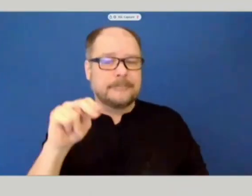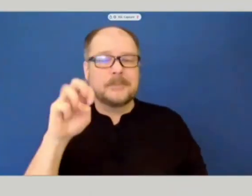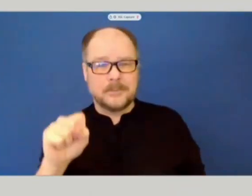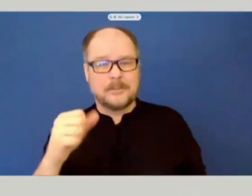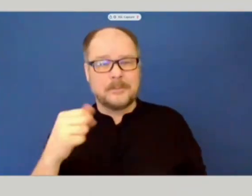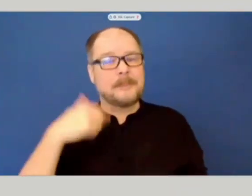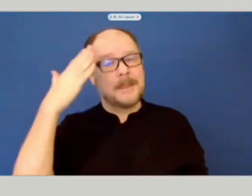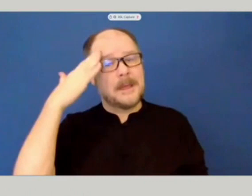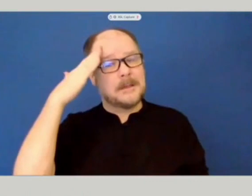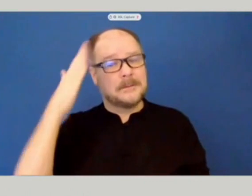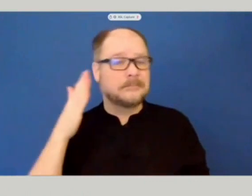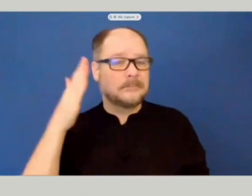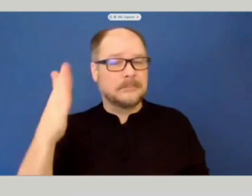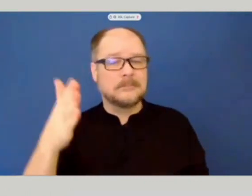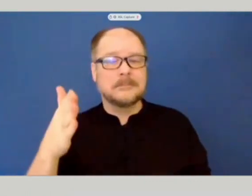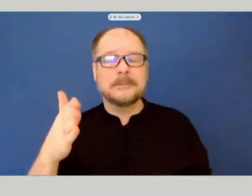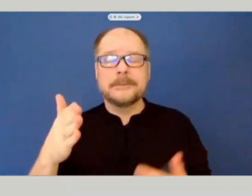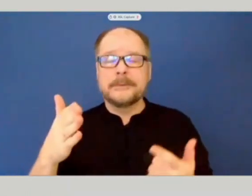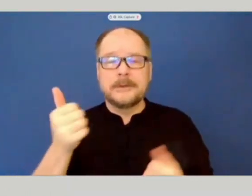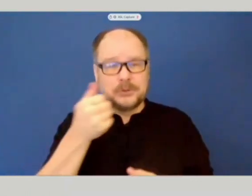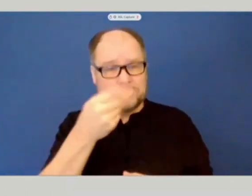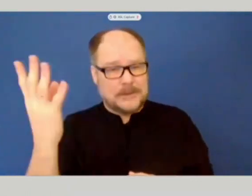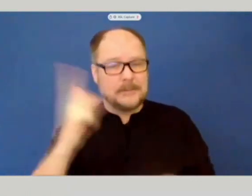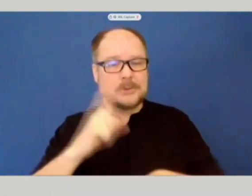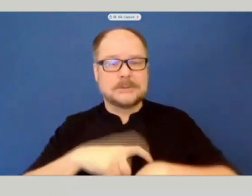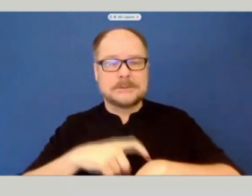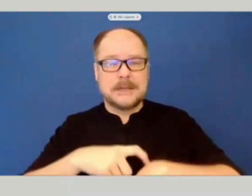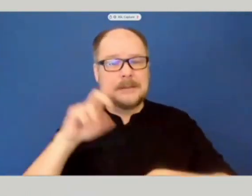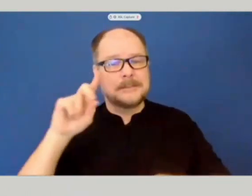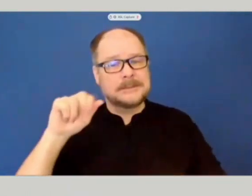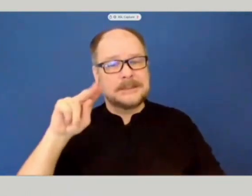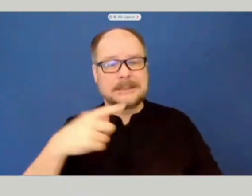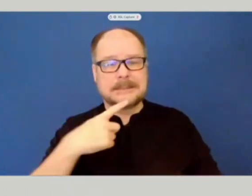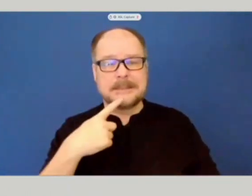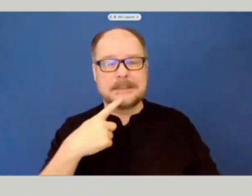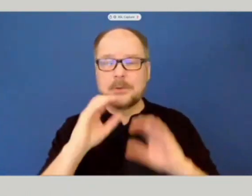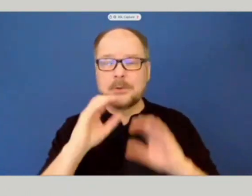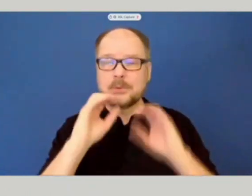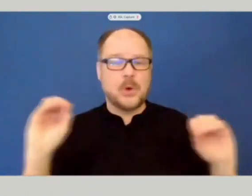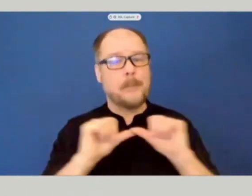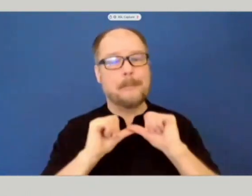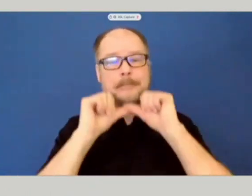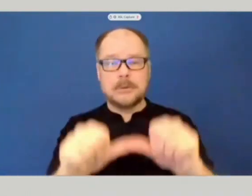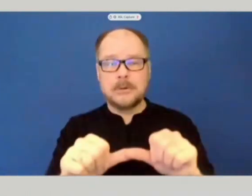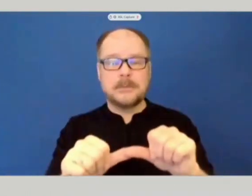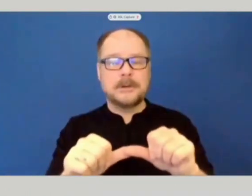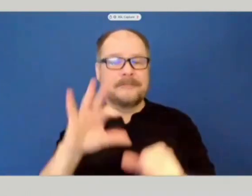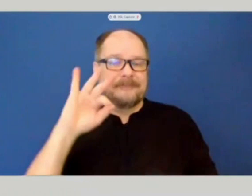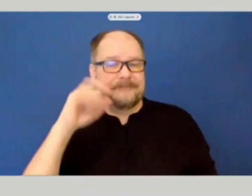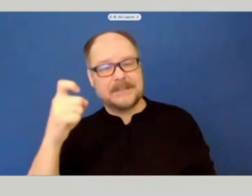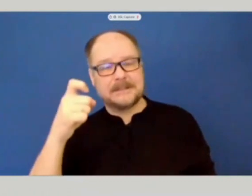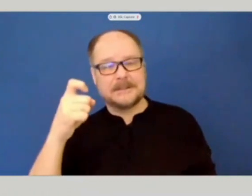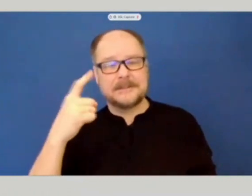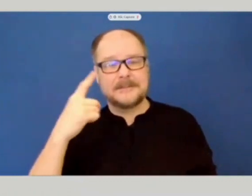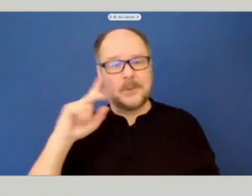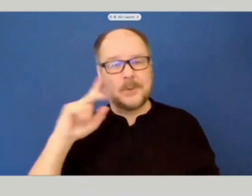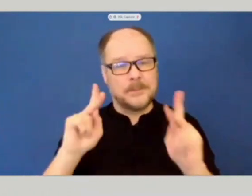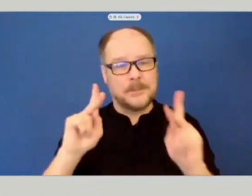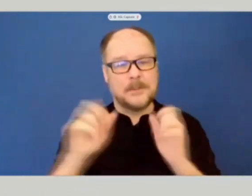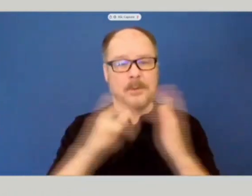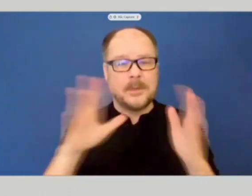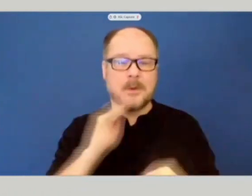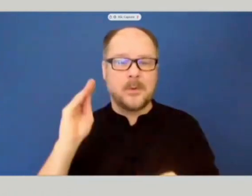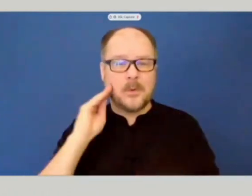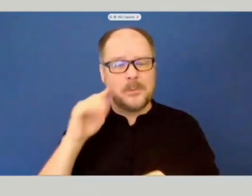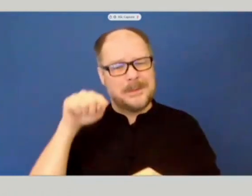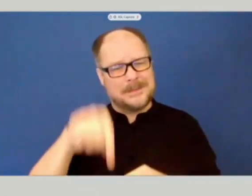permanent fix. You've noted that a couple times, Dina. But what is it going to take? I mean, we've had this problem for nearly a year.